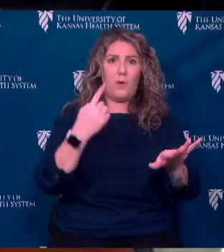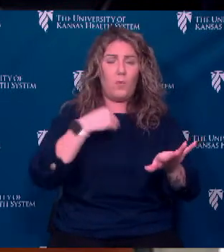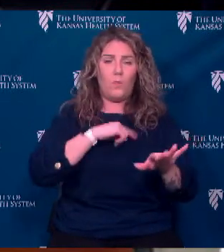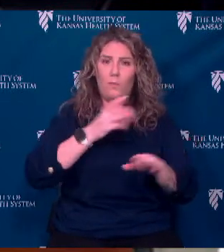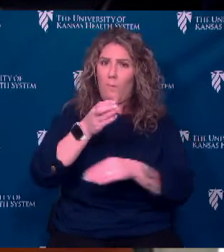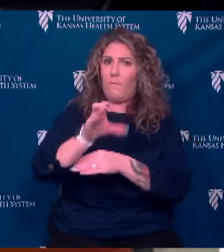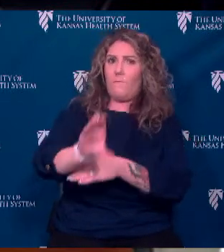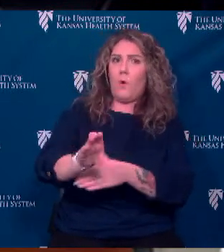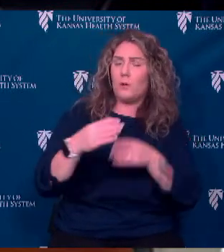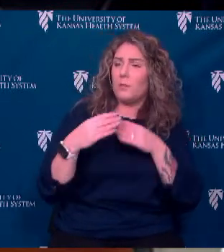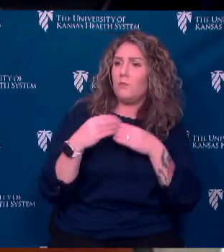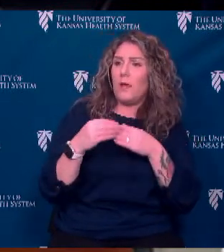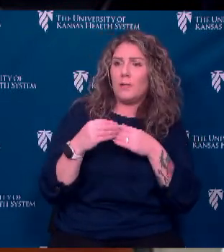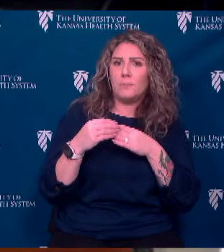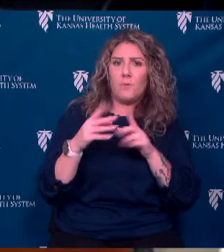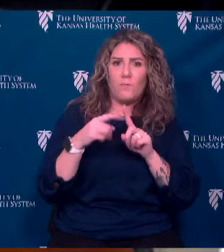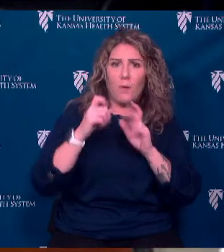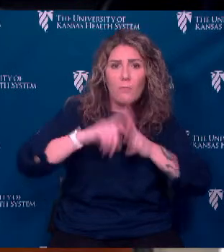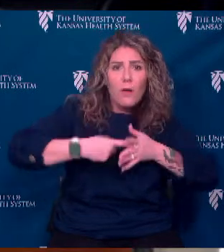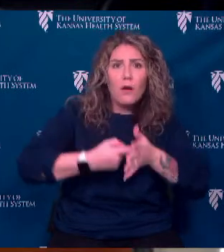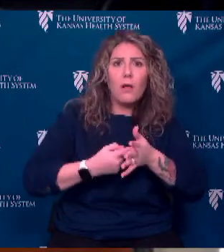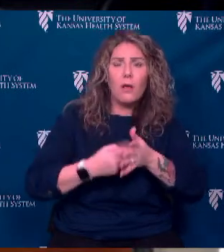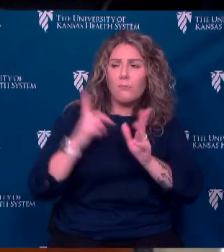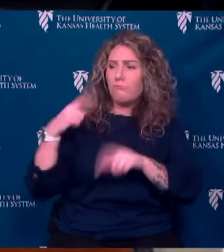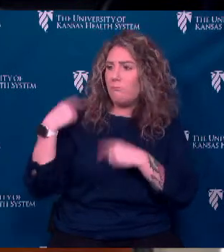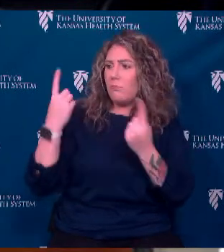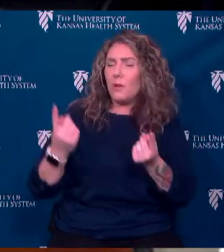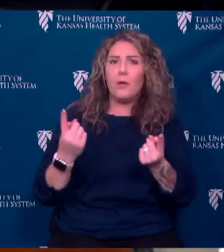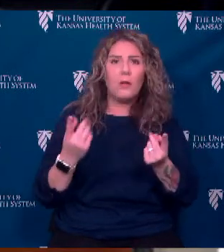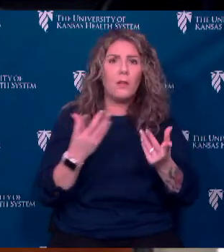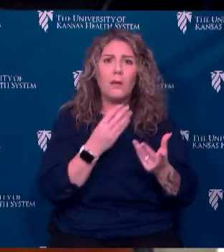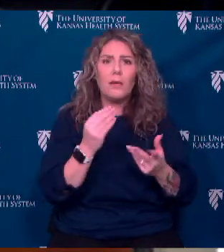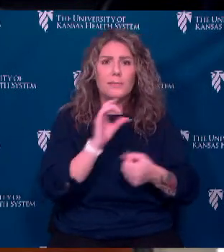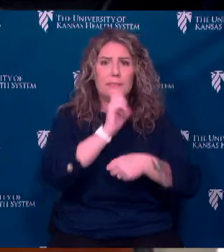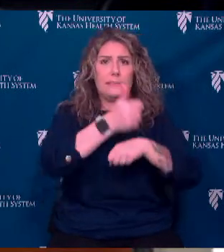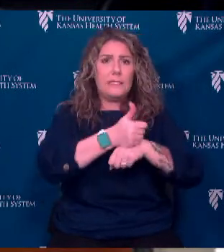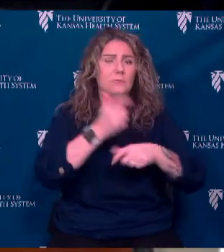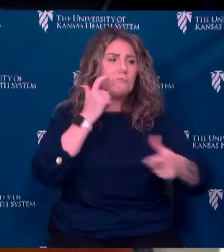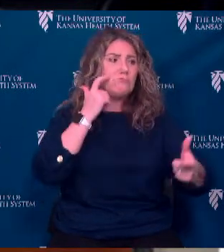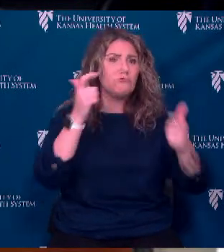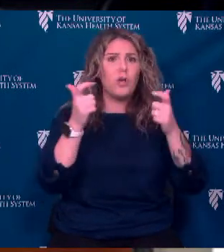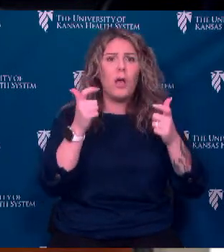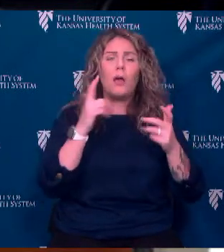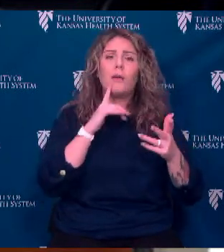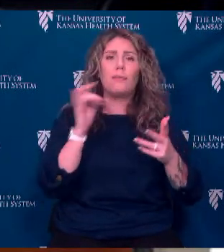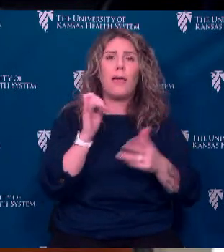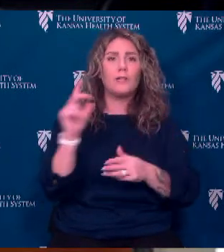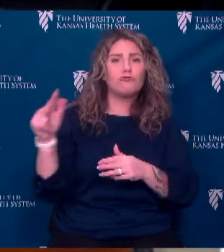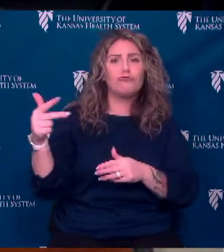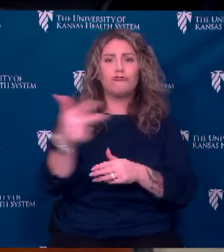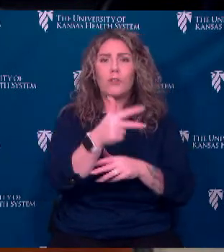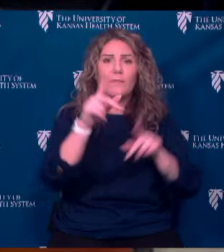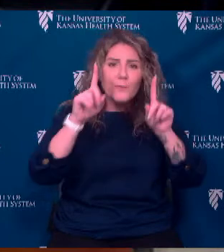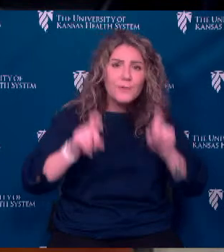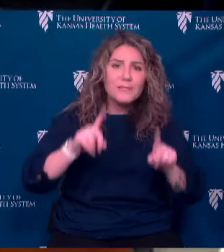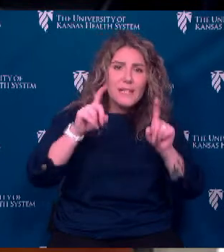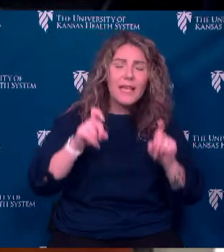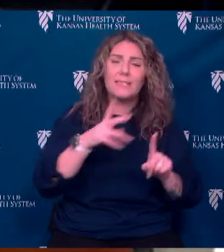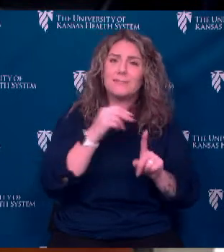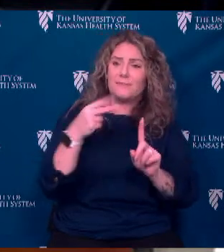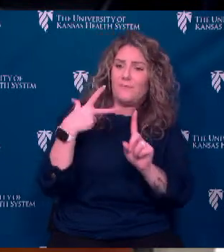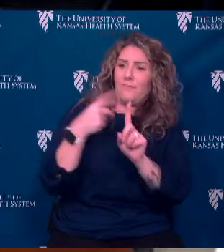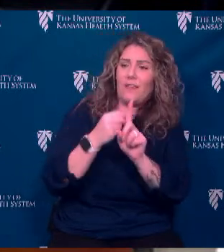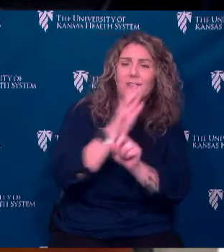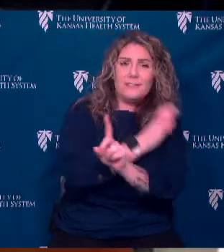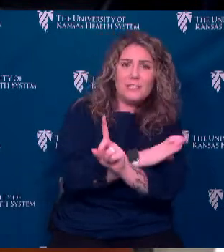the get-go and out of the gate. And many of us had to set up very large drive-through testing operations and vaccination